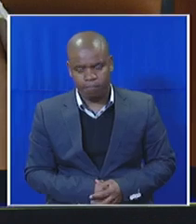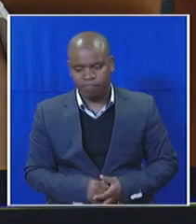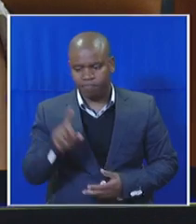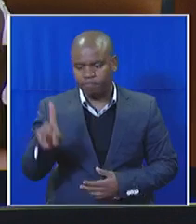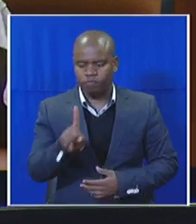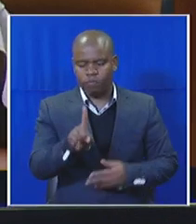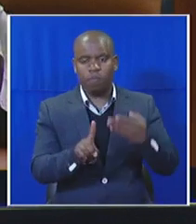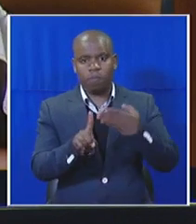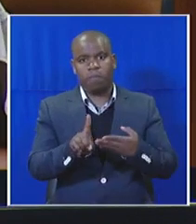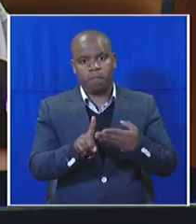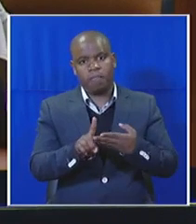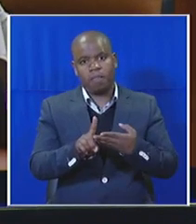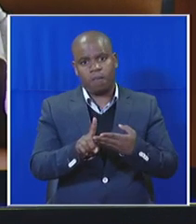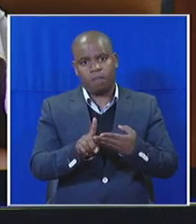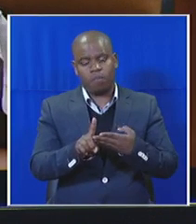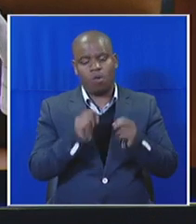Mwango.